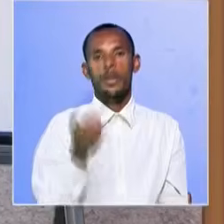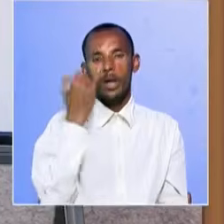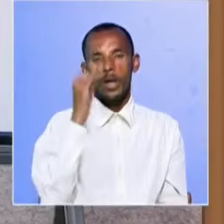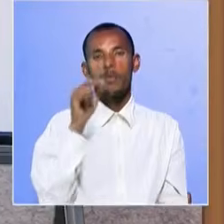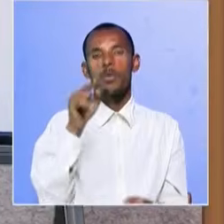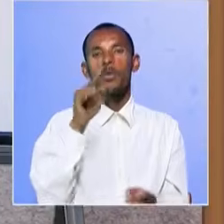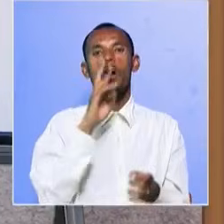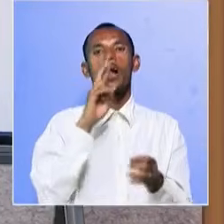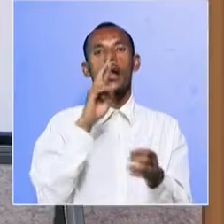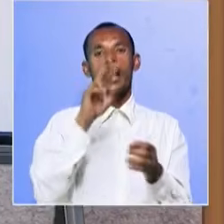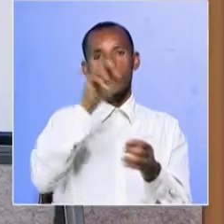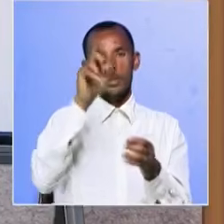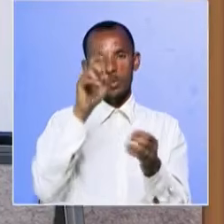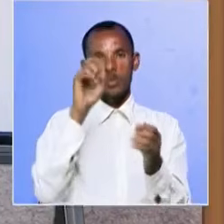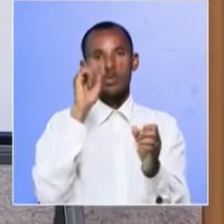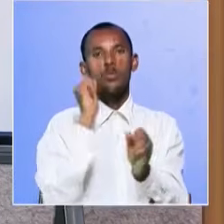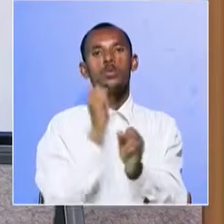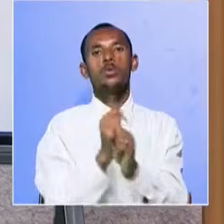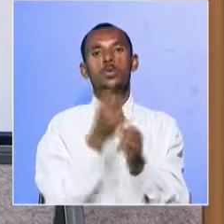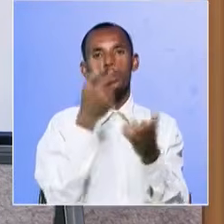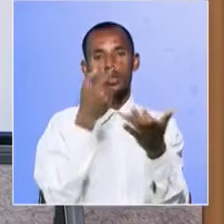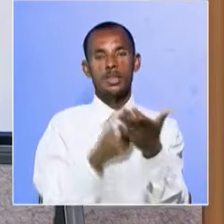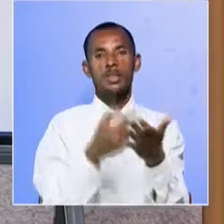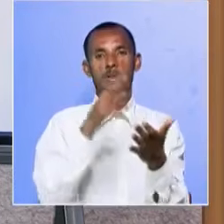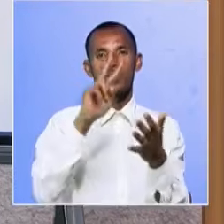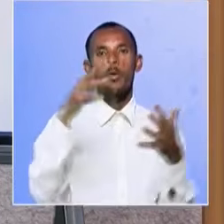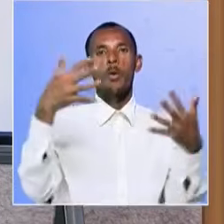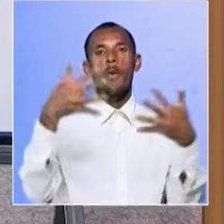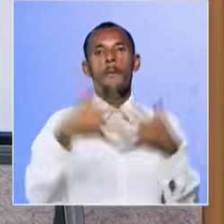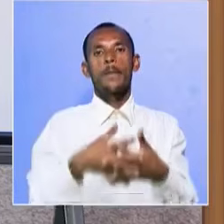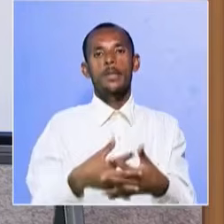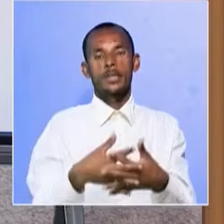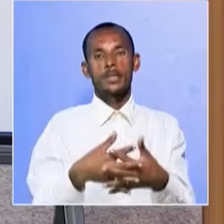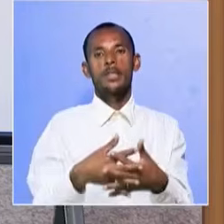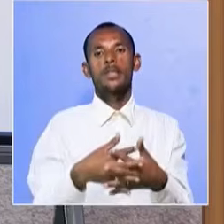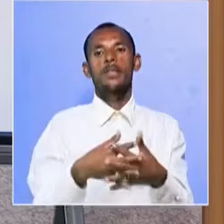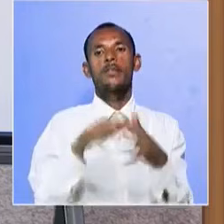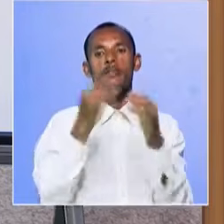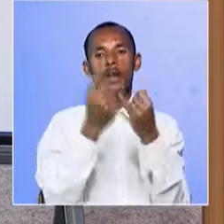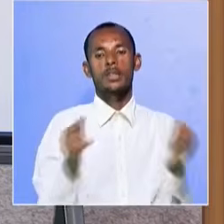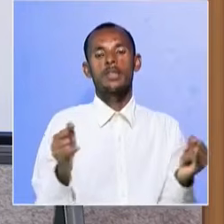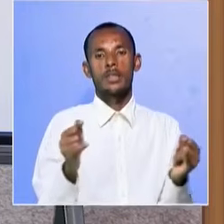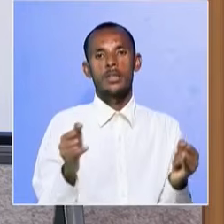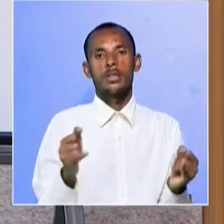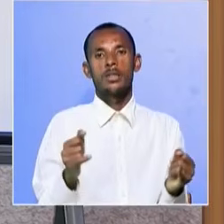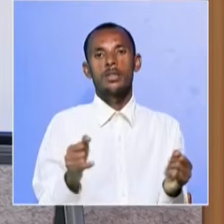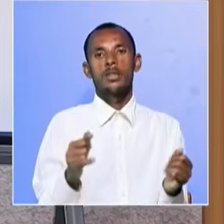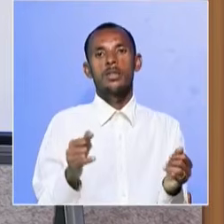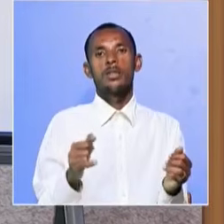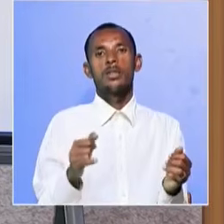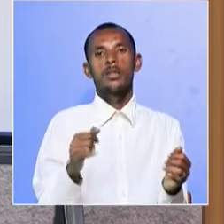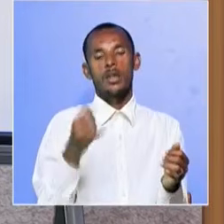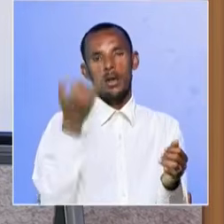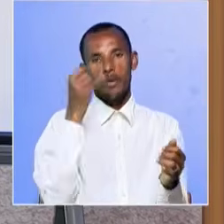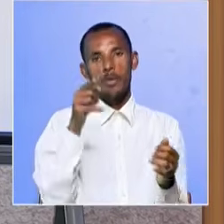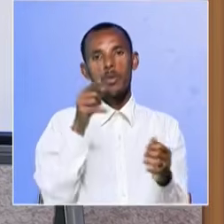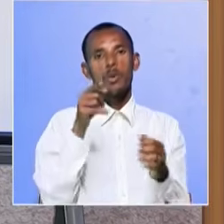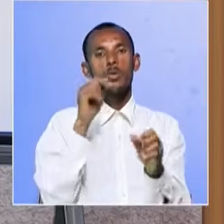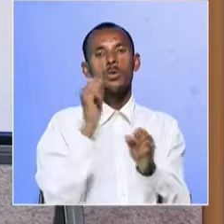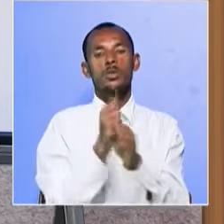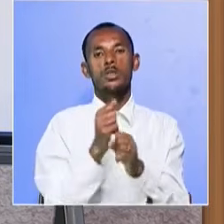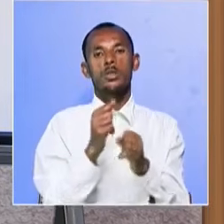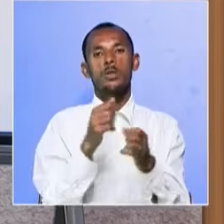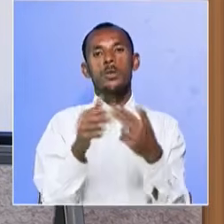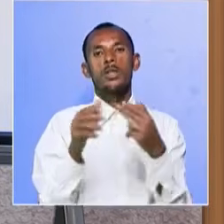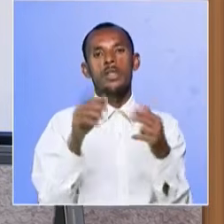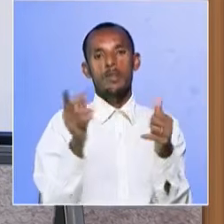you are asked to calculate these two mixed fractions, if you are asked to find the product, the first thing